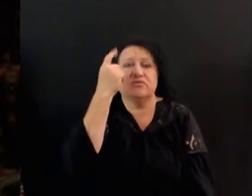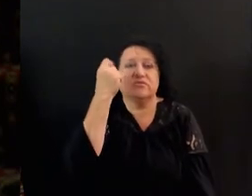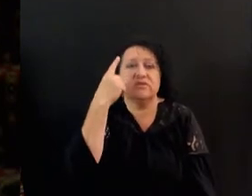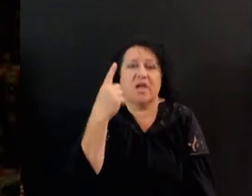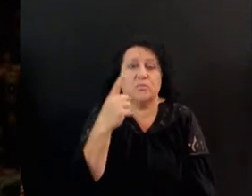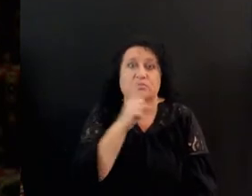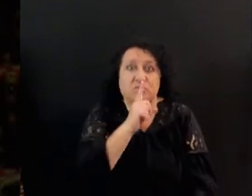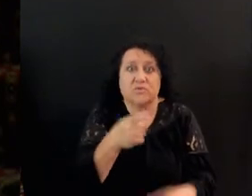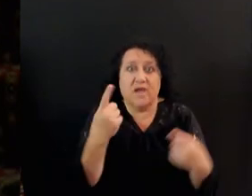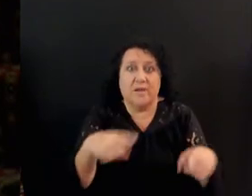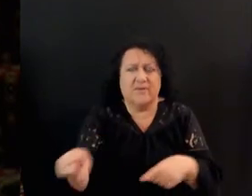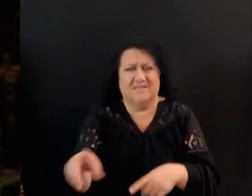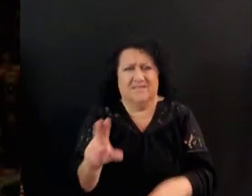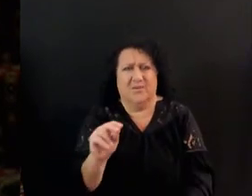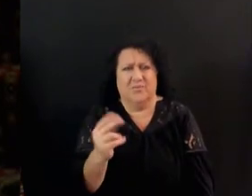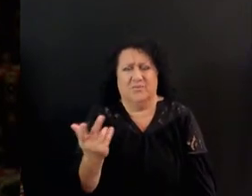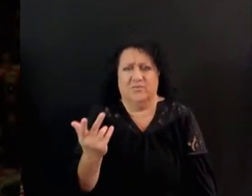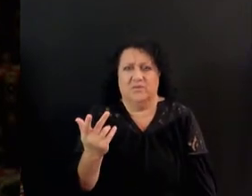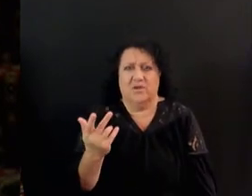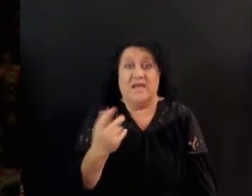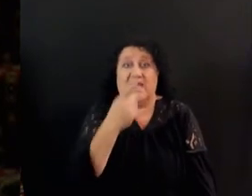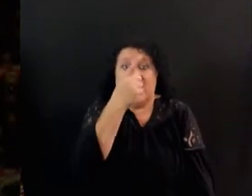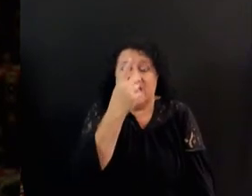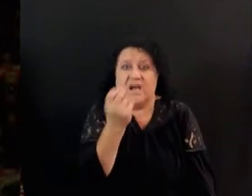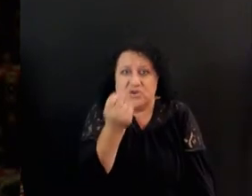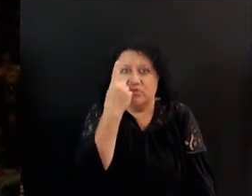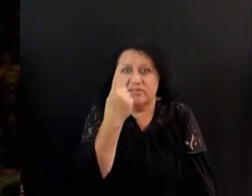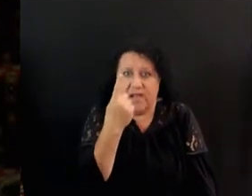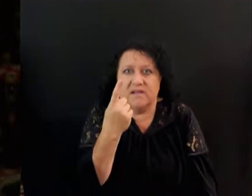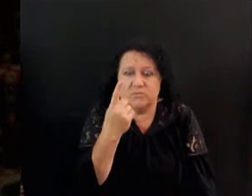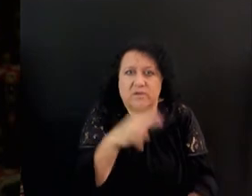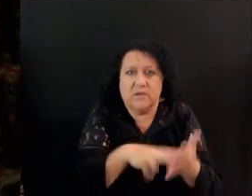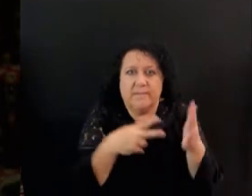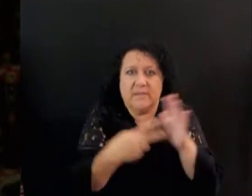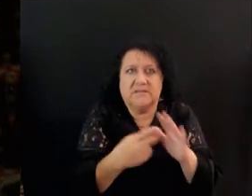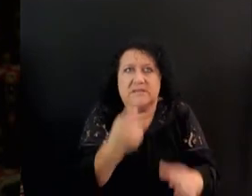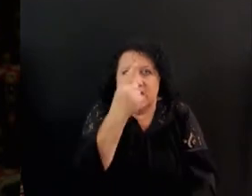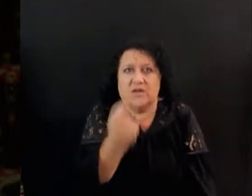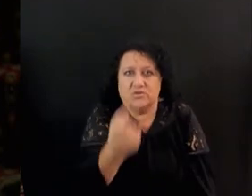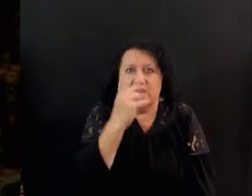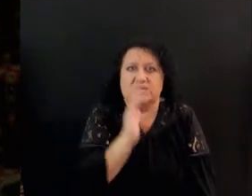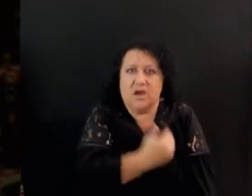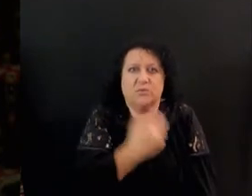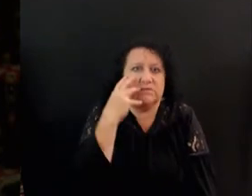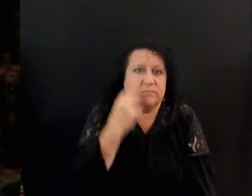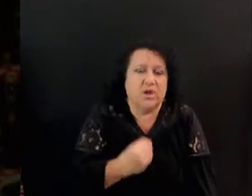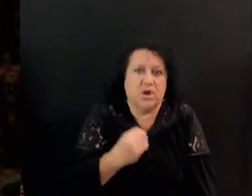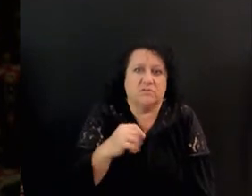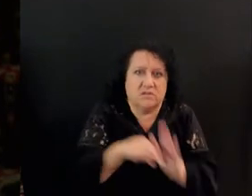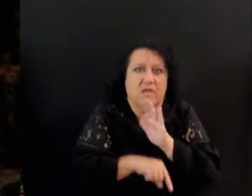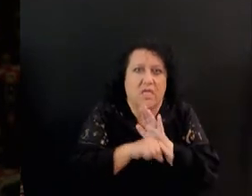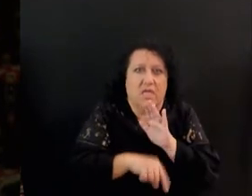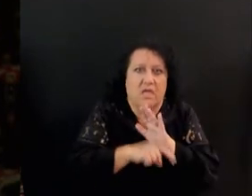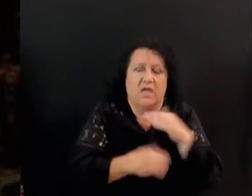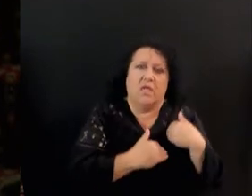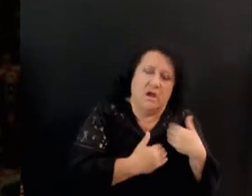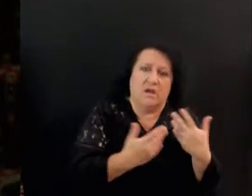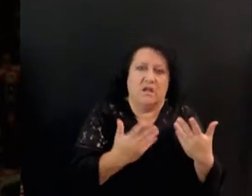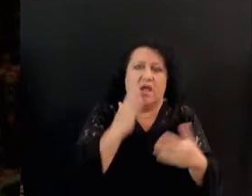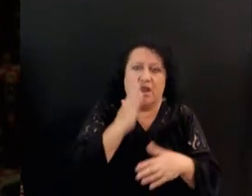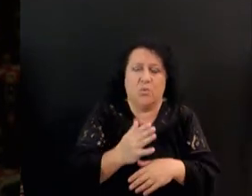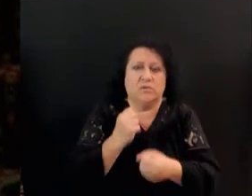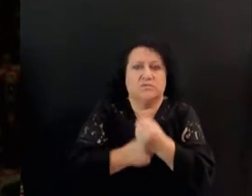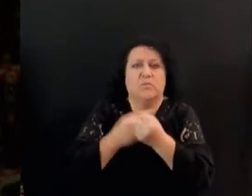it is also like to be a sheep. He understands what we are going through, and he will be with us every step of the way, even through